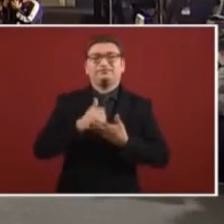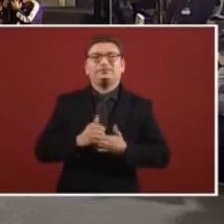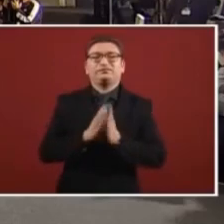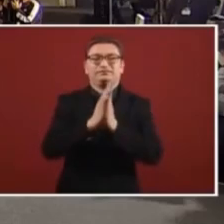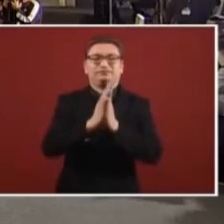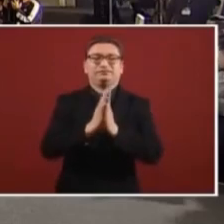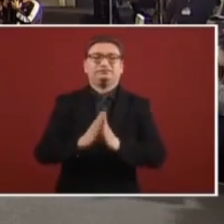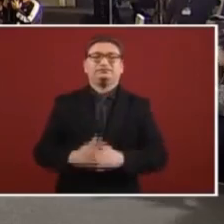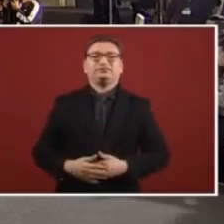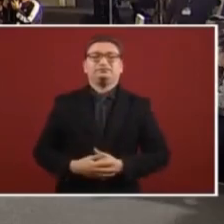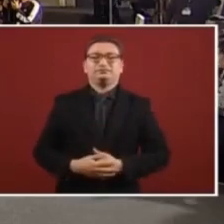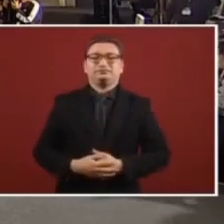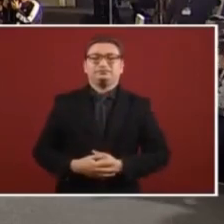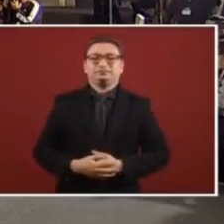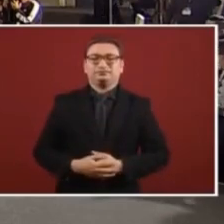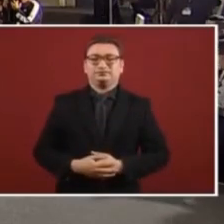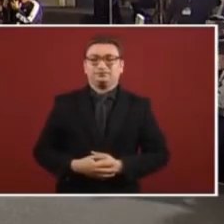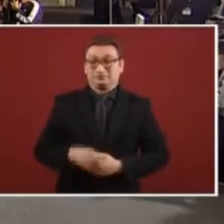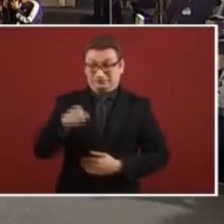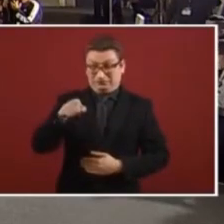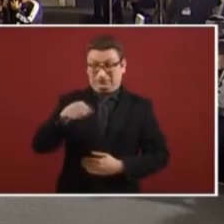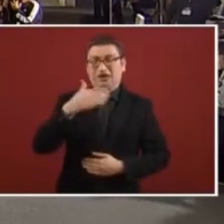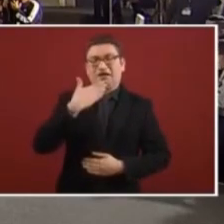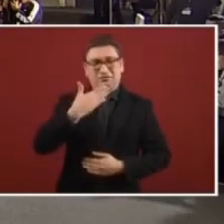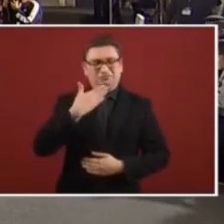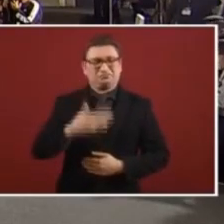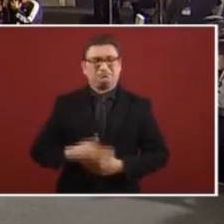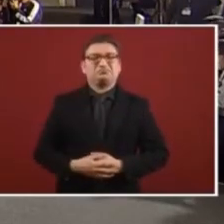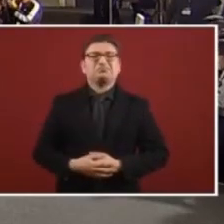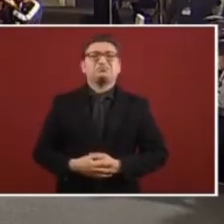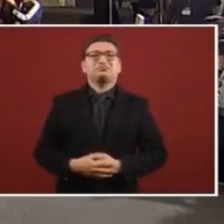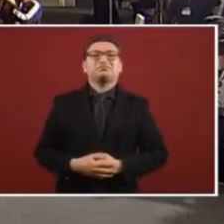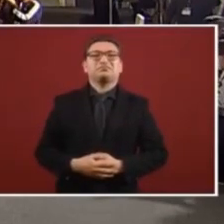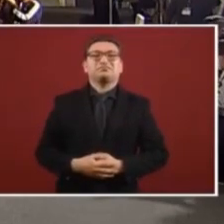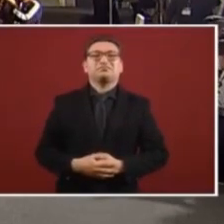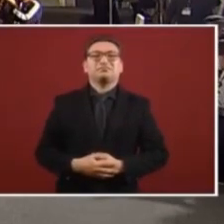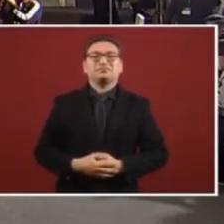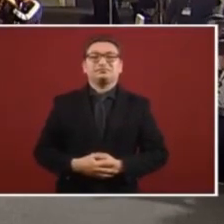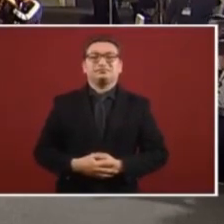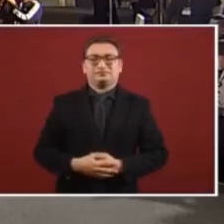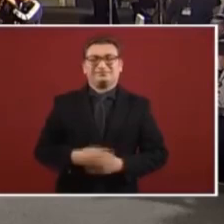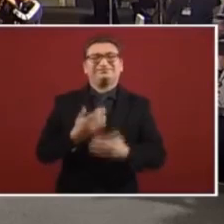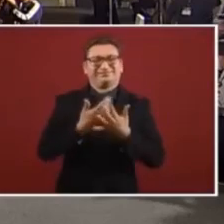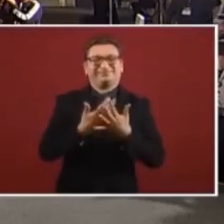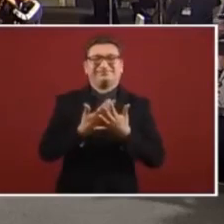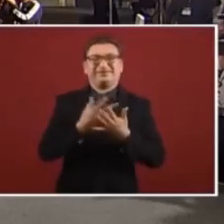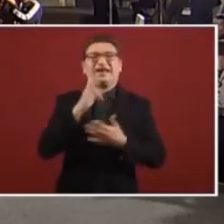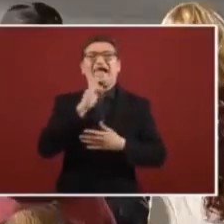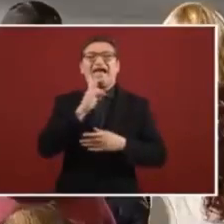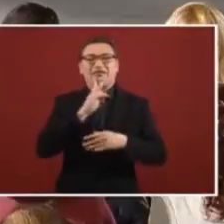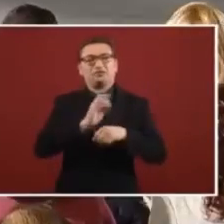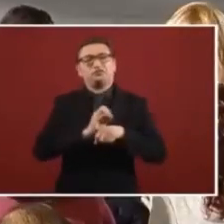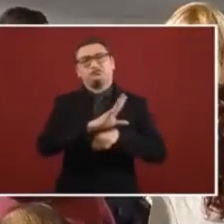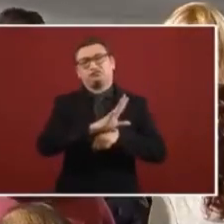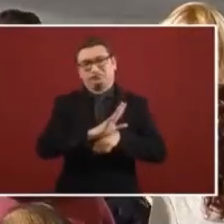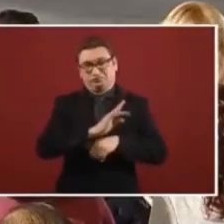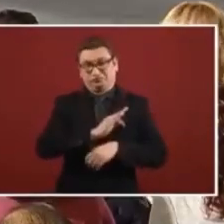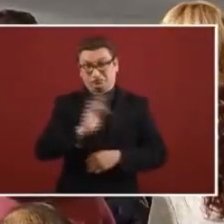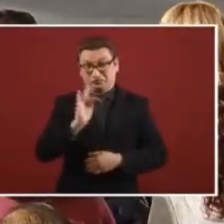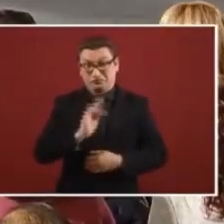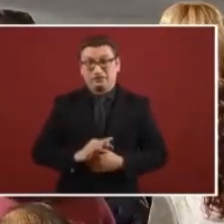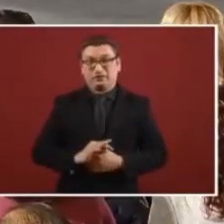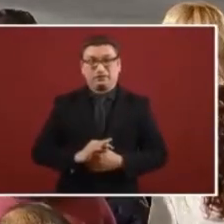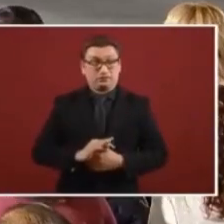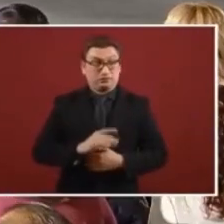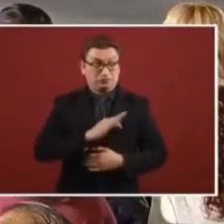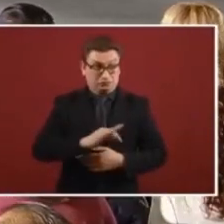that could do this favor for us. Ah, muy bien. Oh, you? Okay, very well. Vamos a esperar a ver si Okay, so nos we'll pasa. wait and see if they Sí